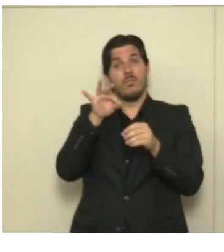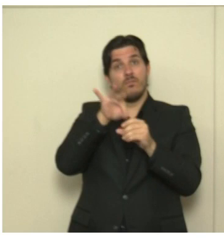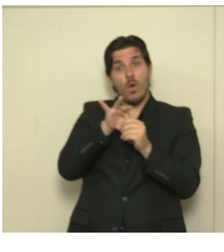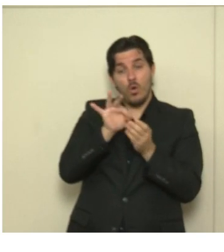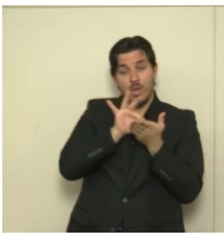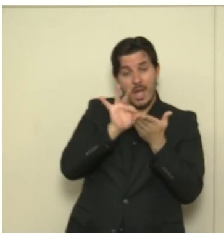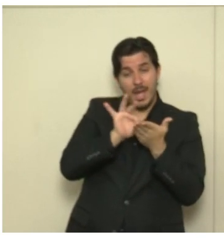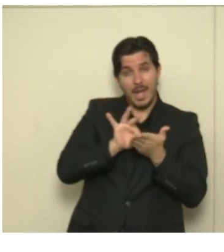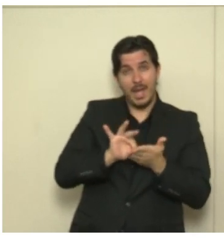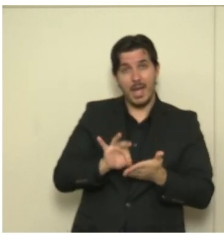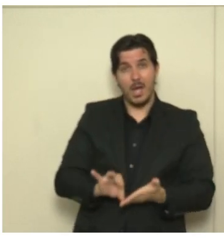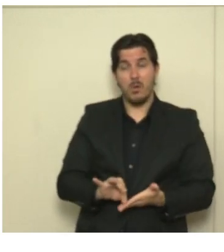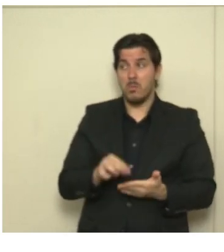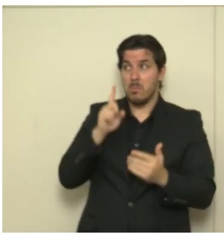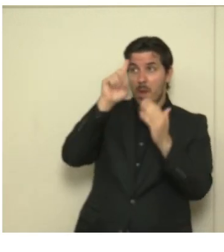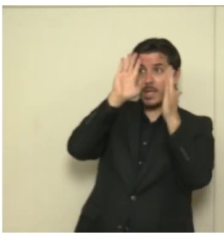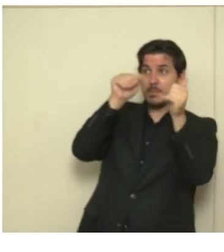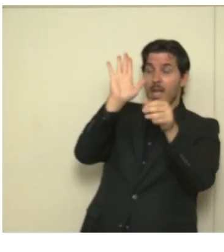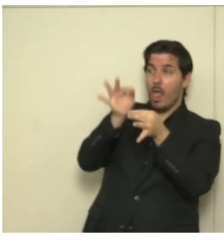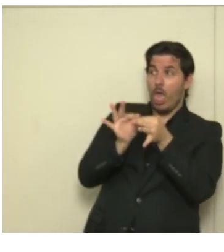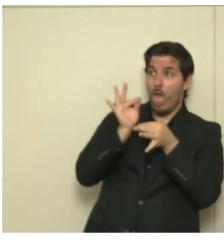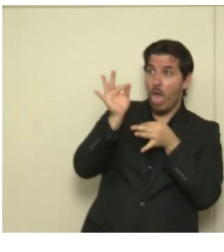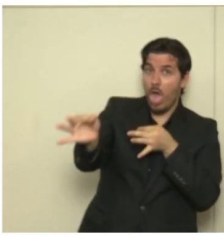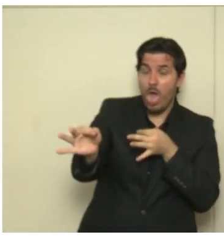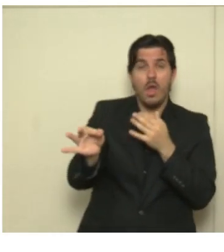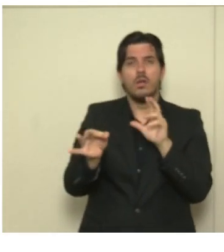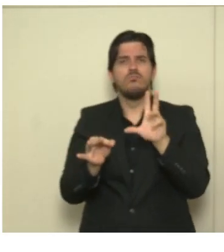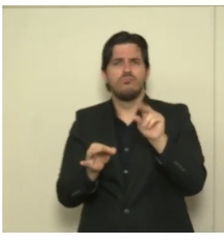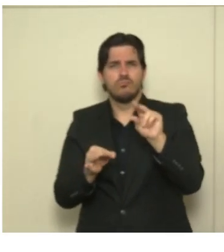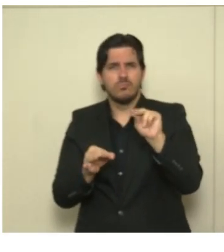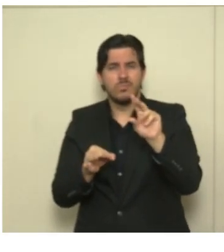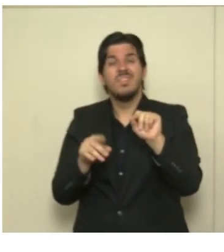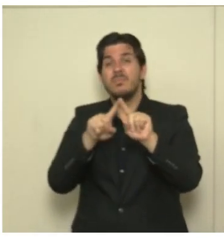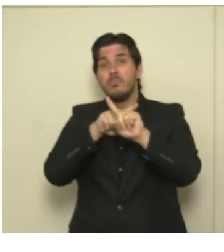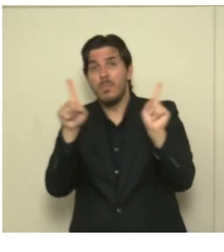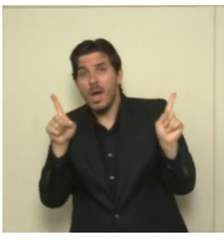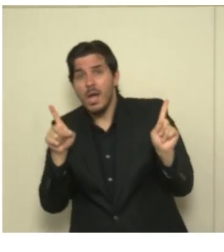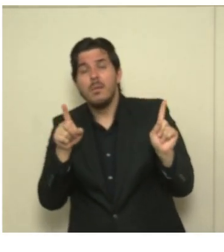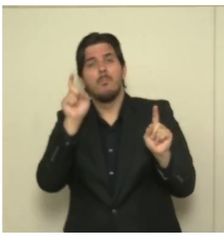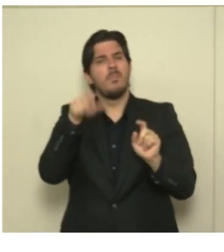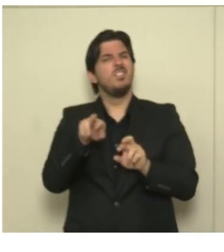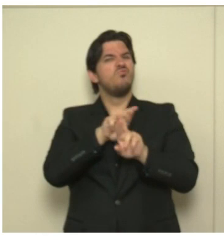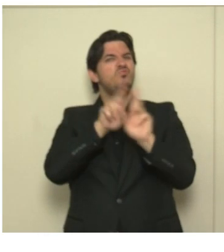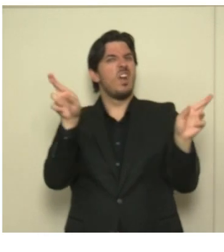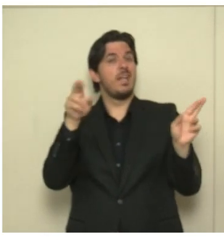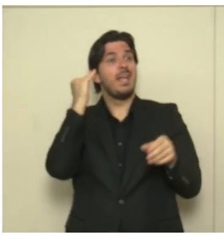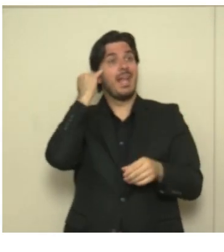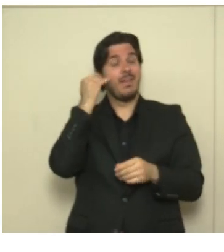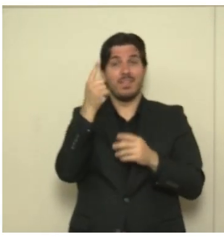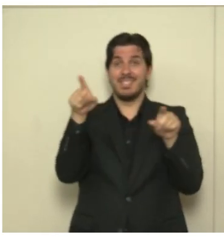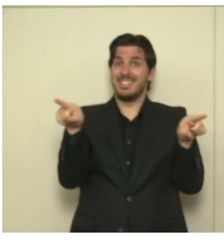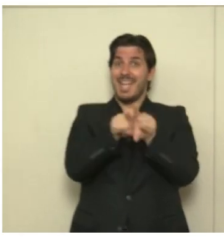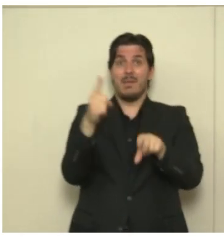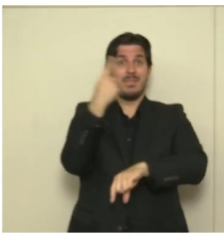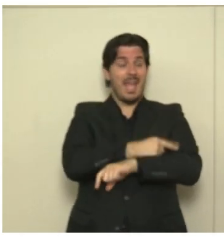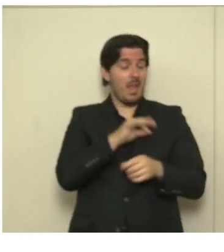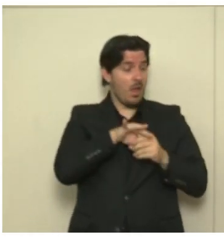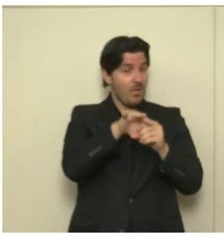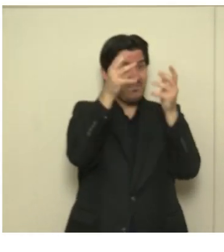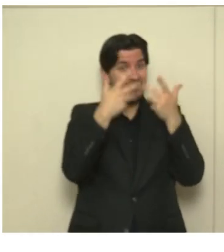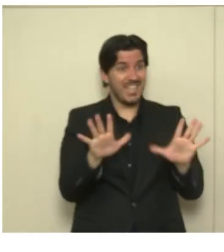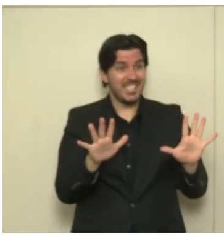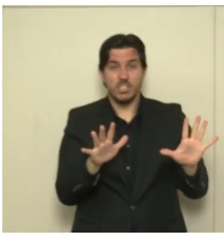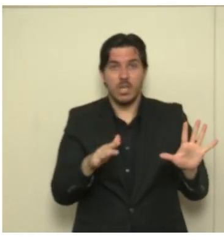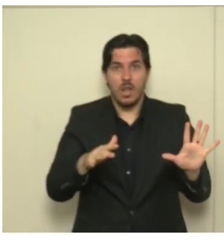is a possibility that counting may have to continue after election night. And in fact, this is perfectly normal. It happens